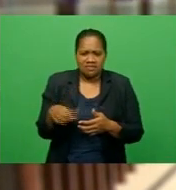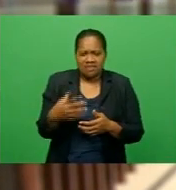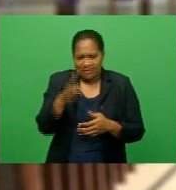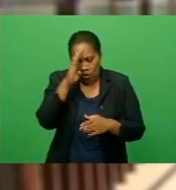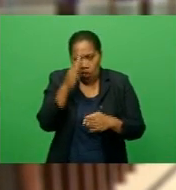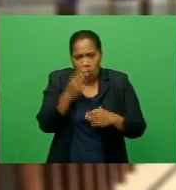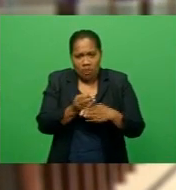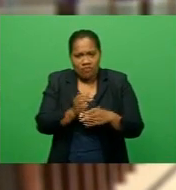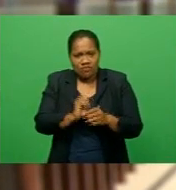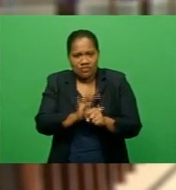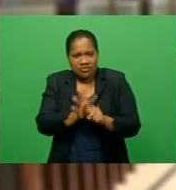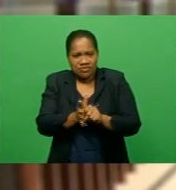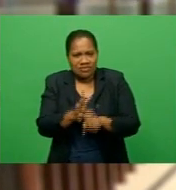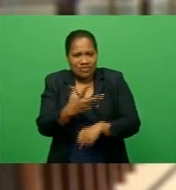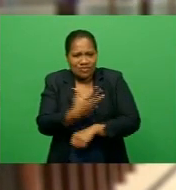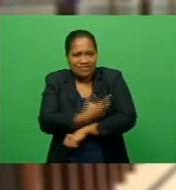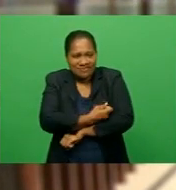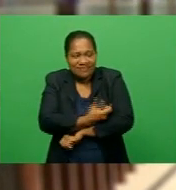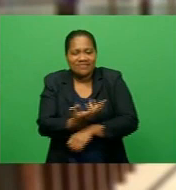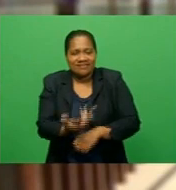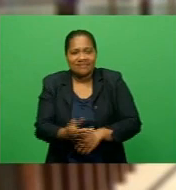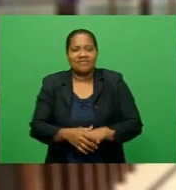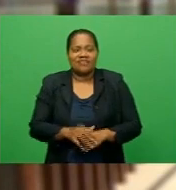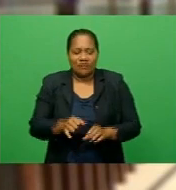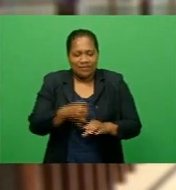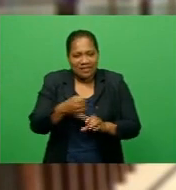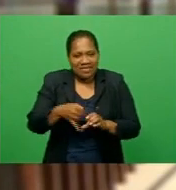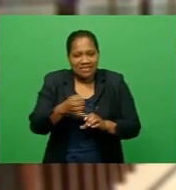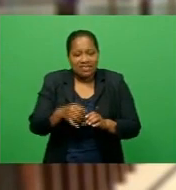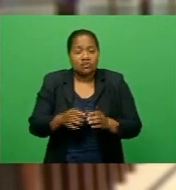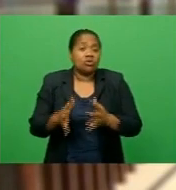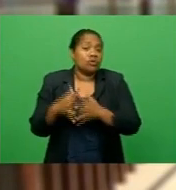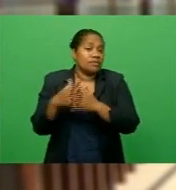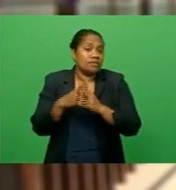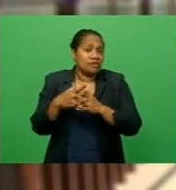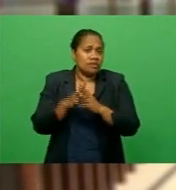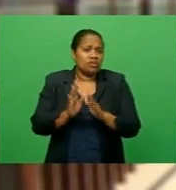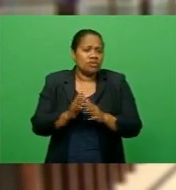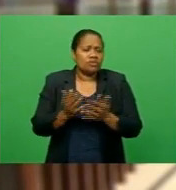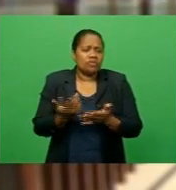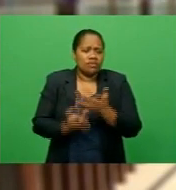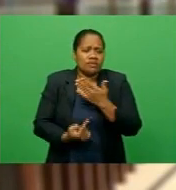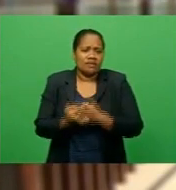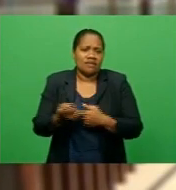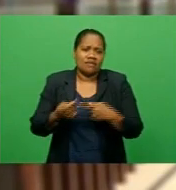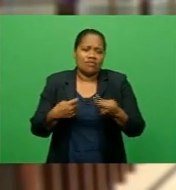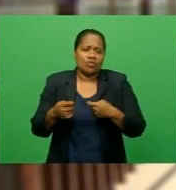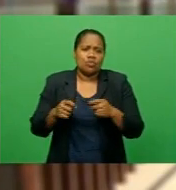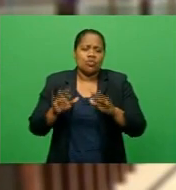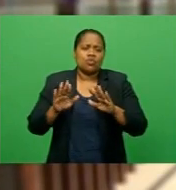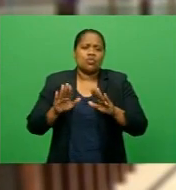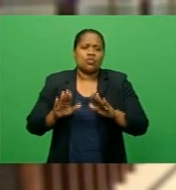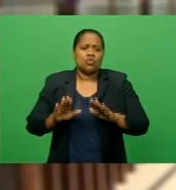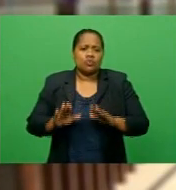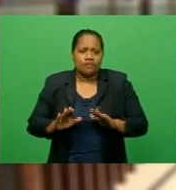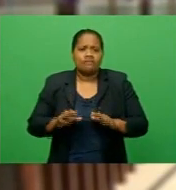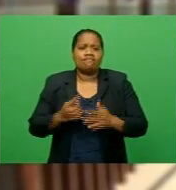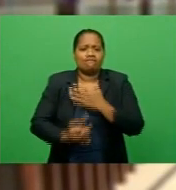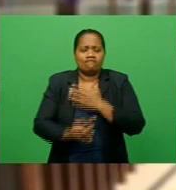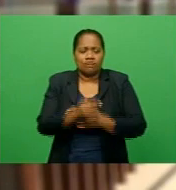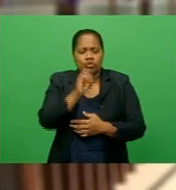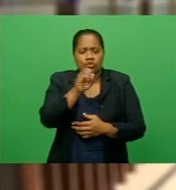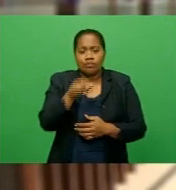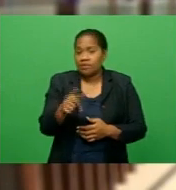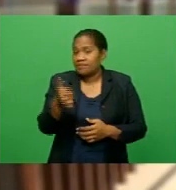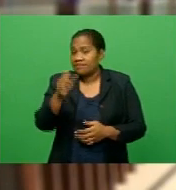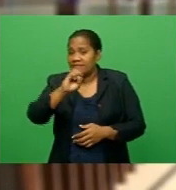cases continued to surge. U.S. stocks fell overnight as the market's recent rally cooled off. The Dow Jones dropped